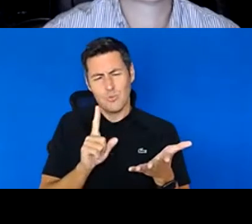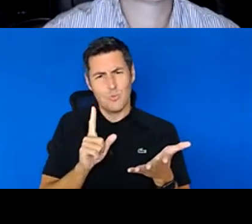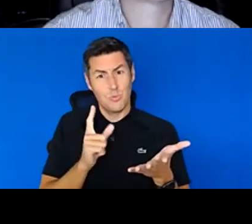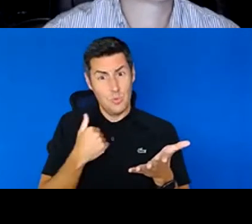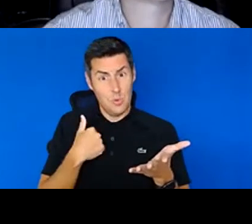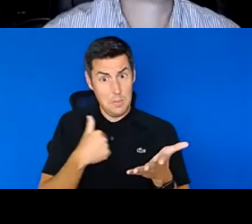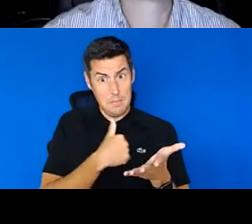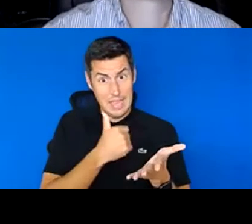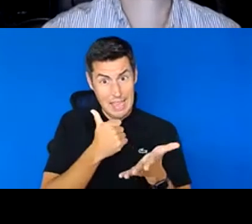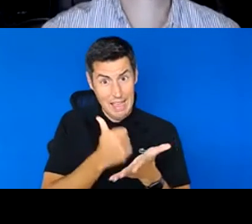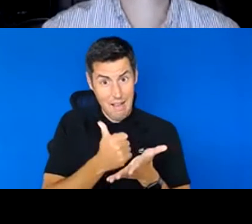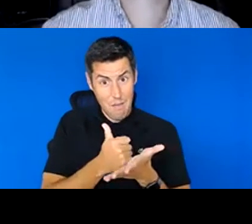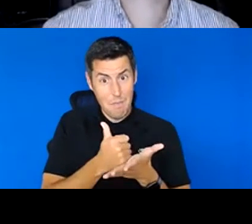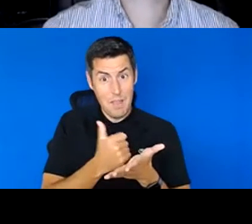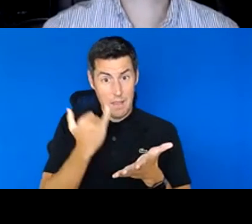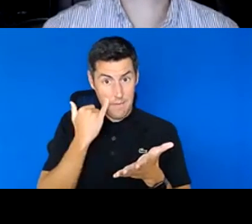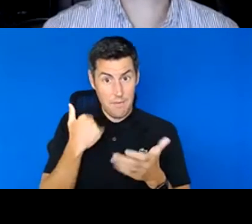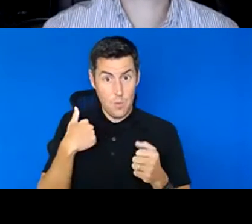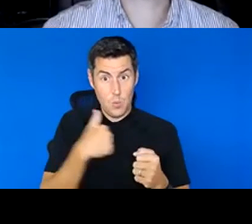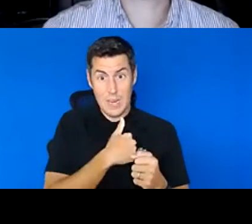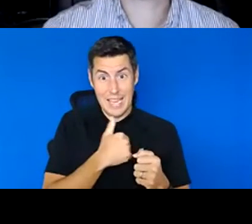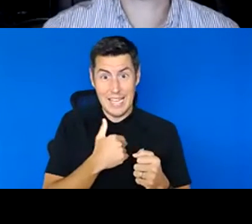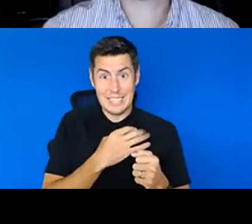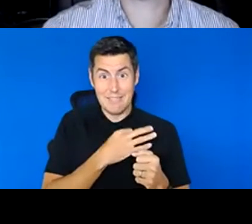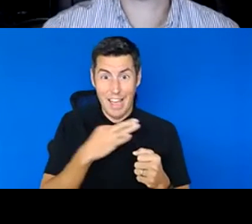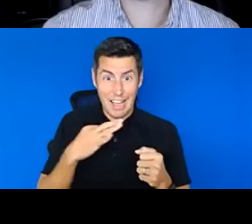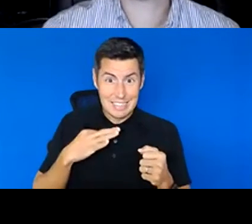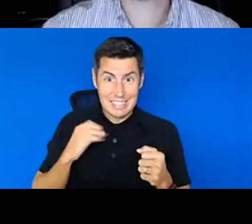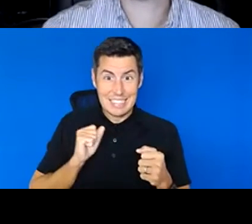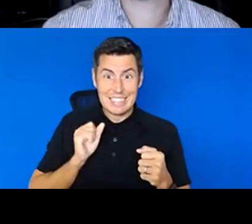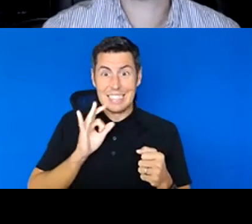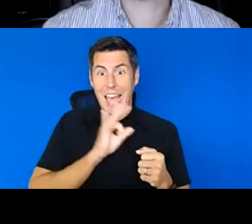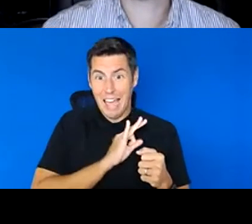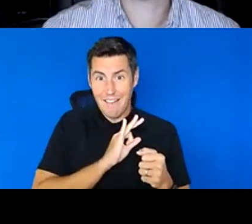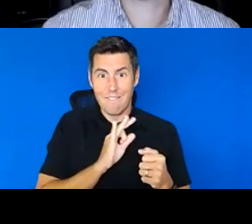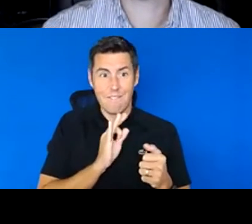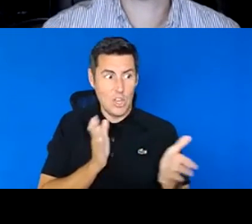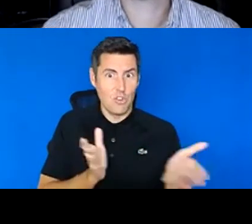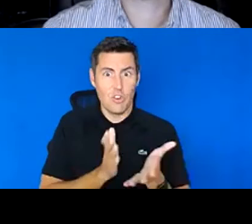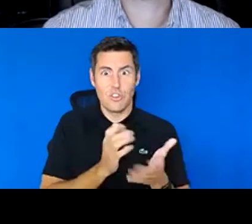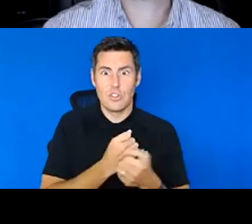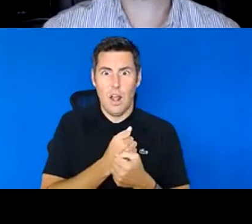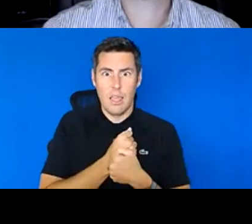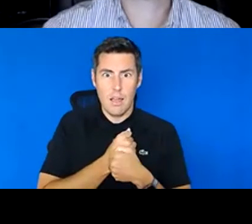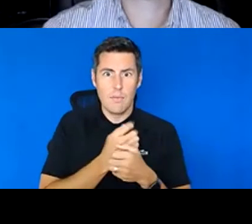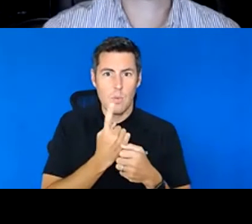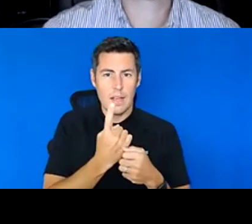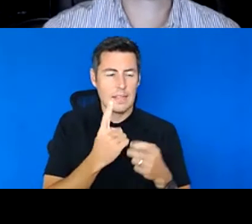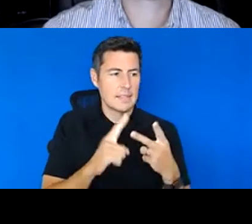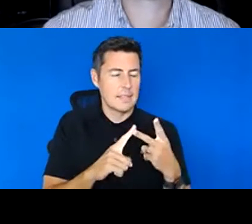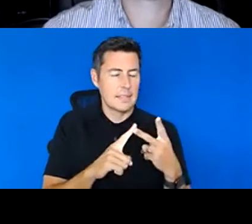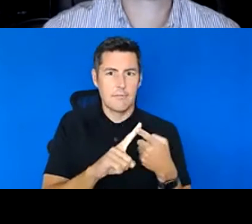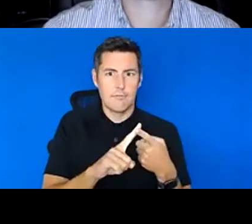as faculty and staff would encourage our loved ones, our families, friends, et cetera, to contact their